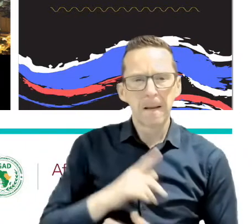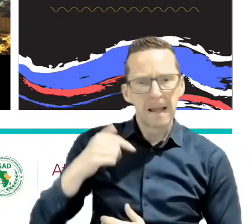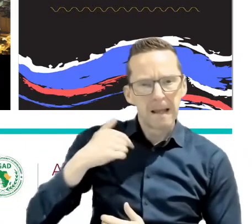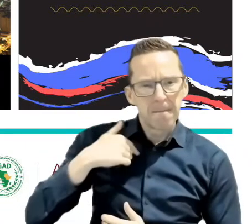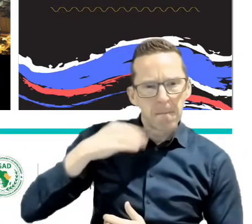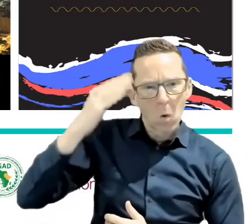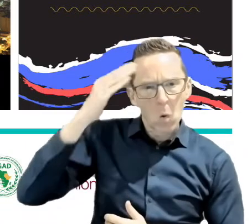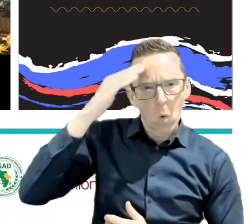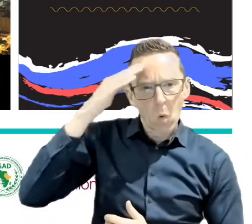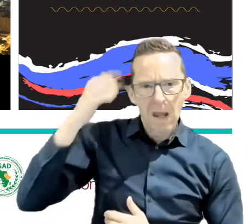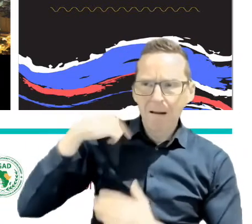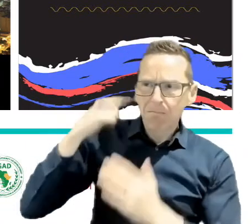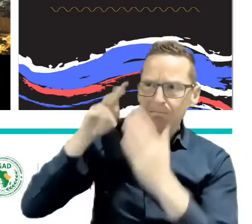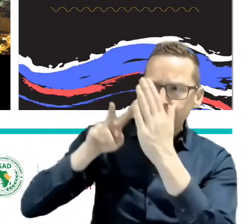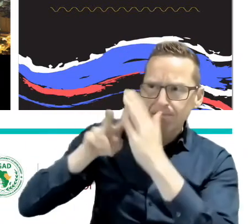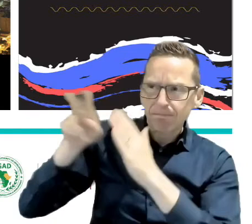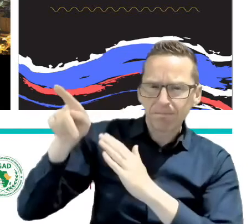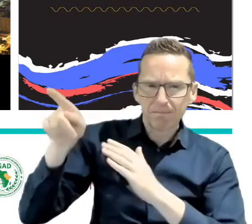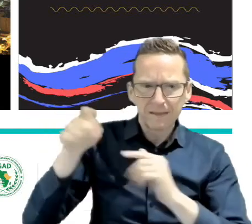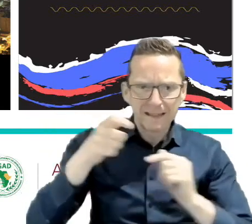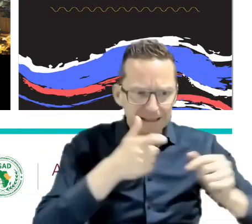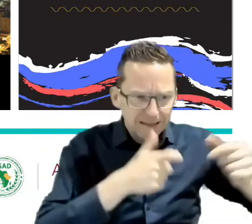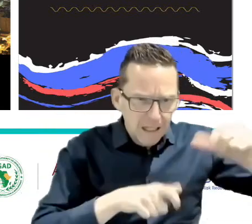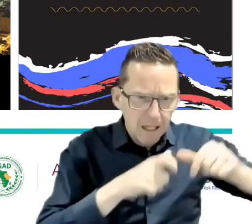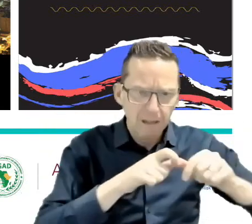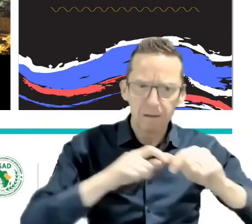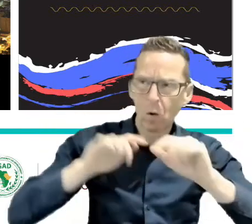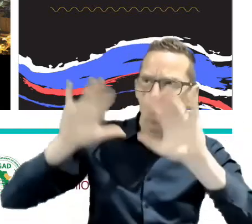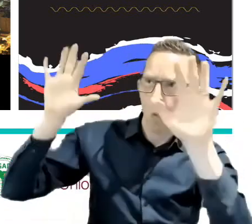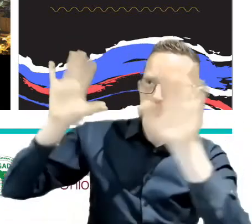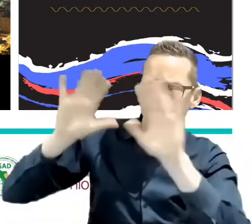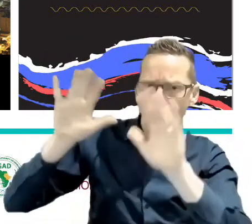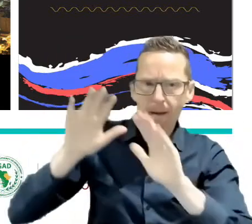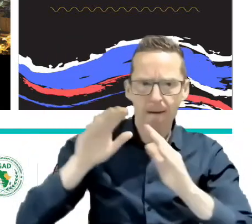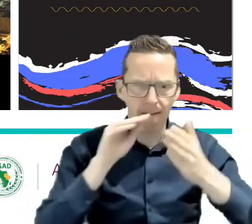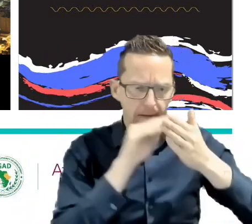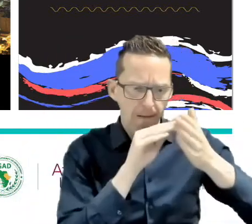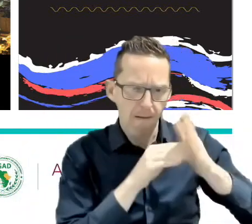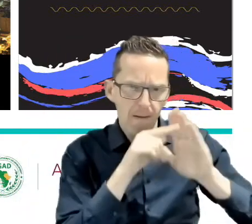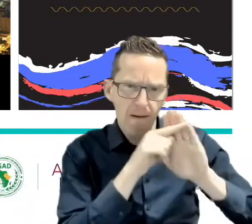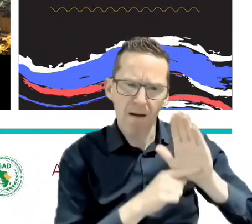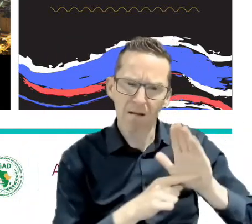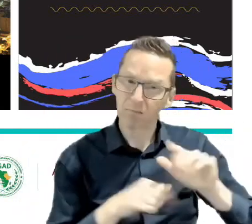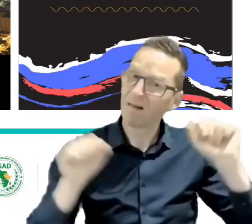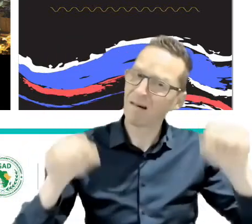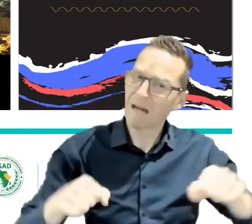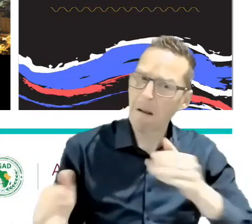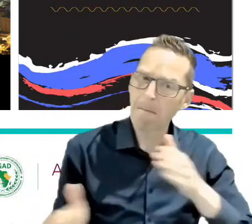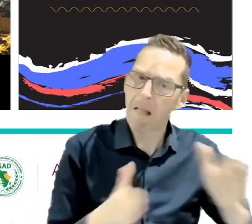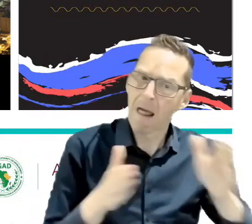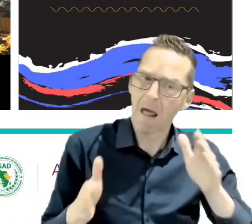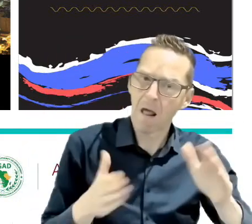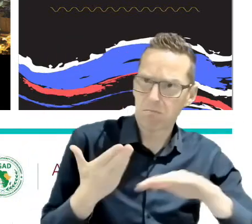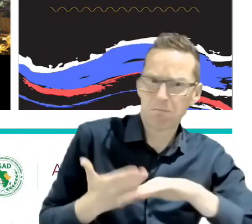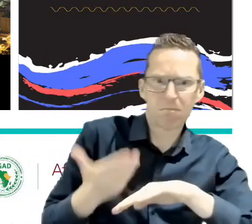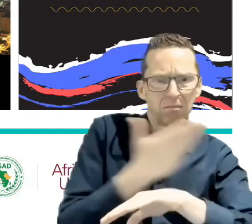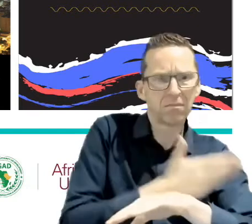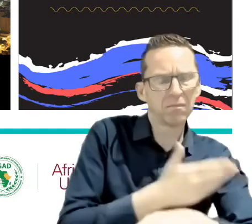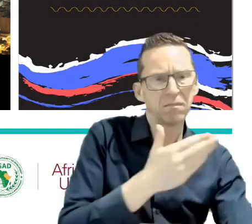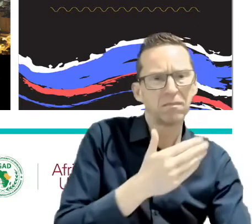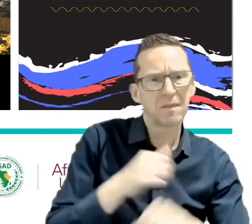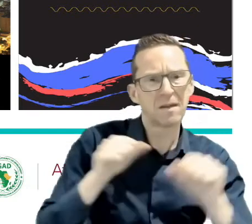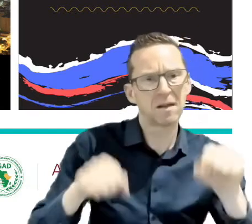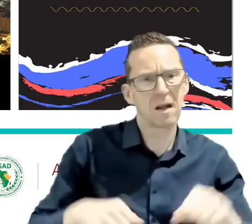with a focus on risk construction, how risk is constructed, and the adjustable variables that make up risk, not just what are the top